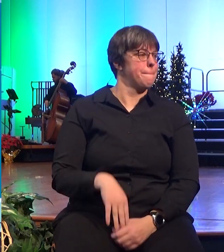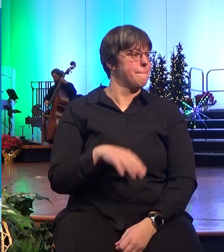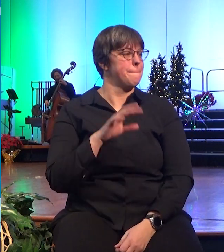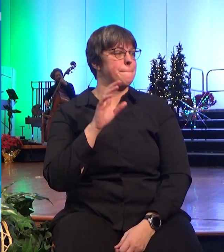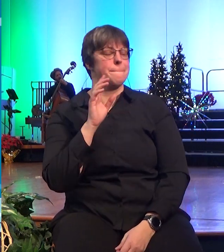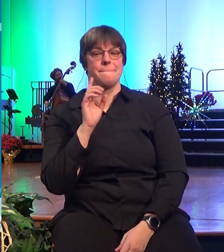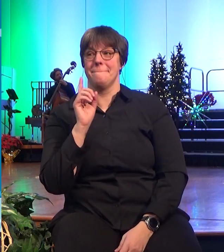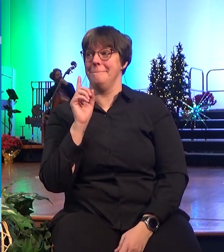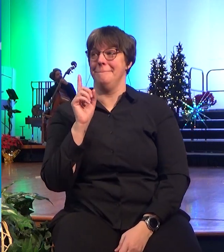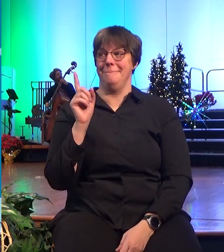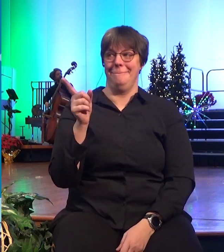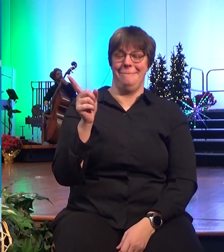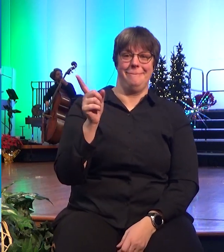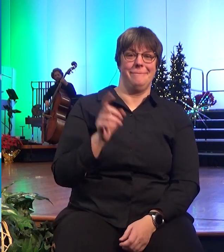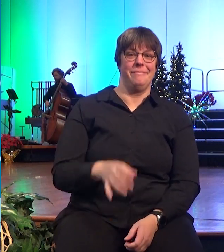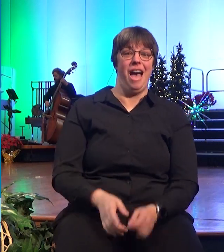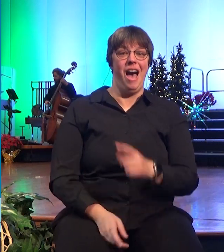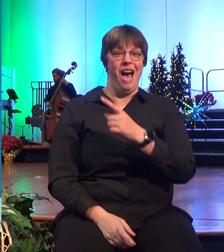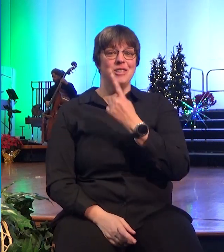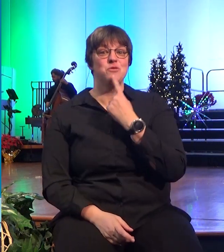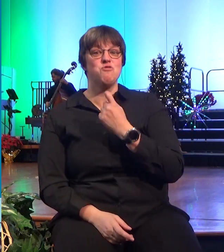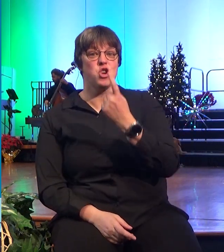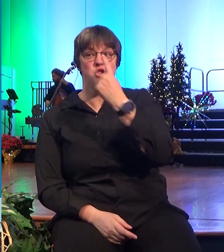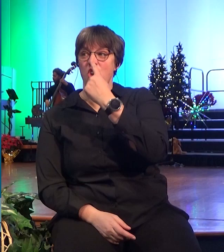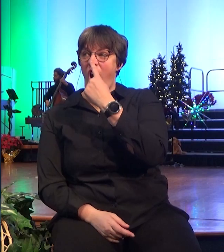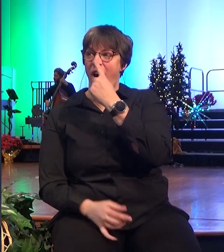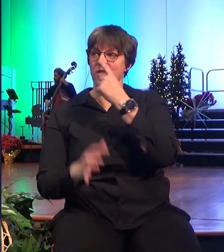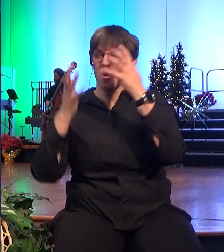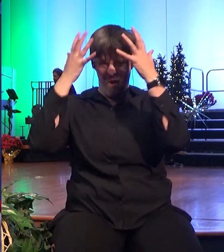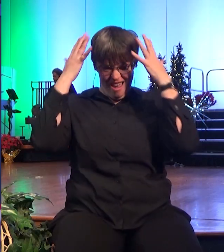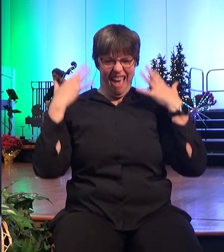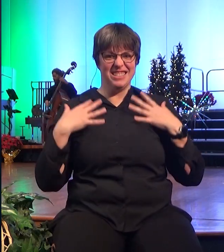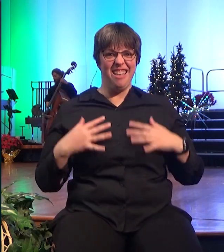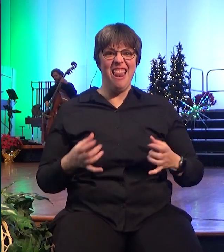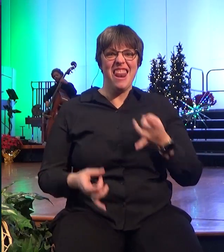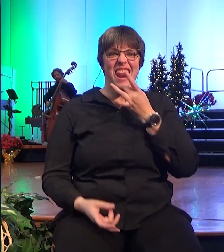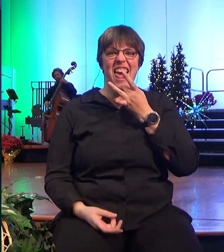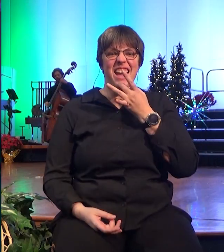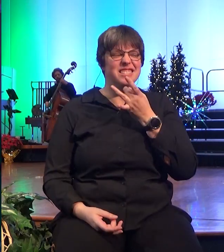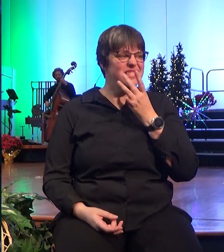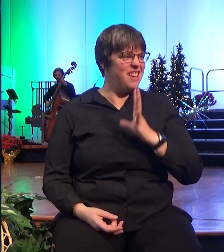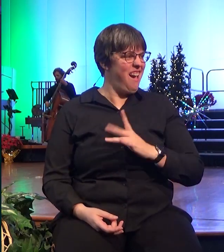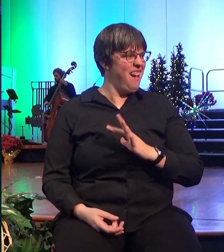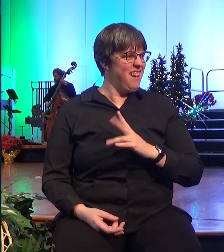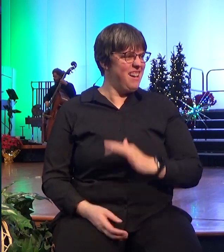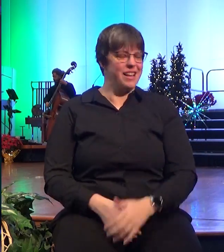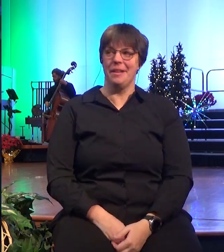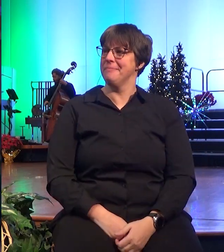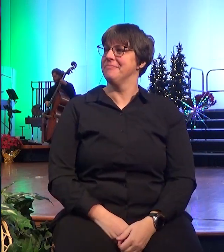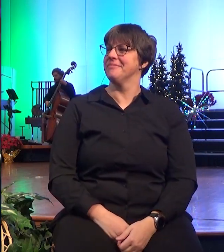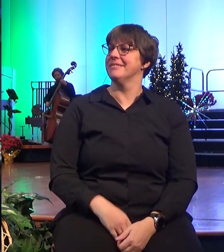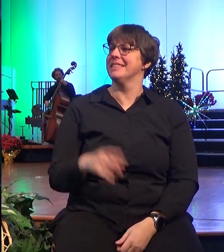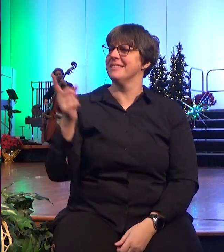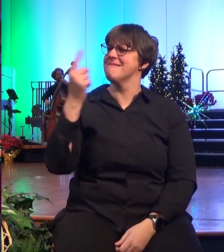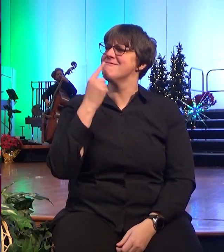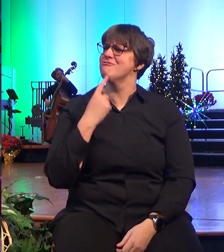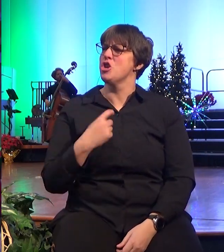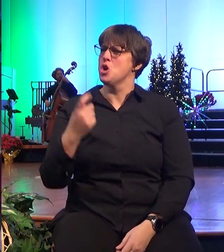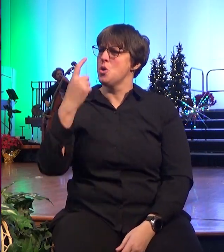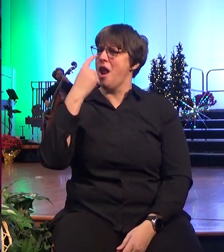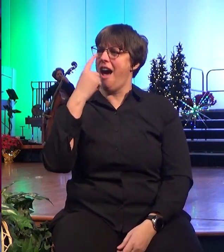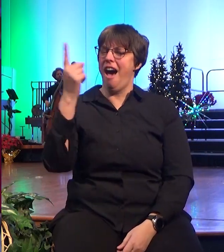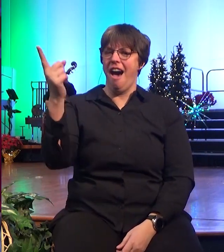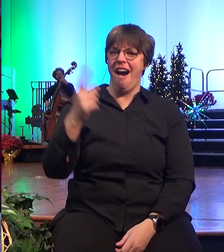Here comes Rudolph now. Oh, he's all lit up. Look at him. There's Rudolph. Yeah, there's Rudolph.